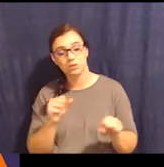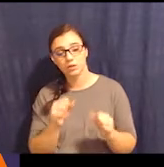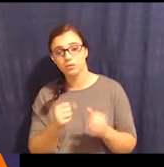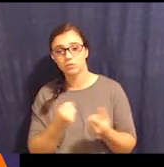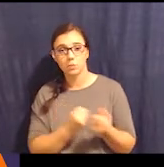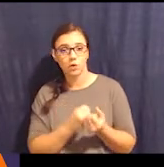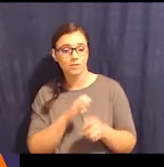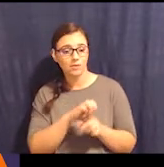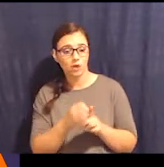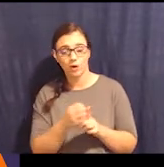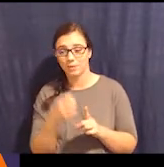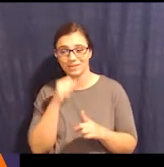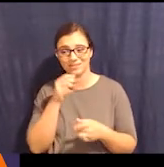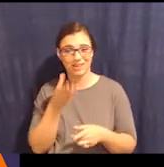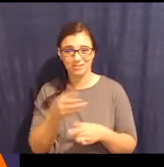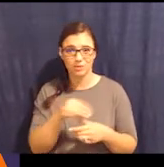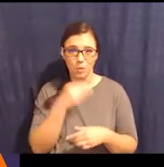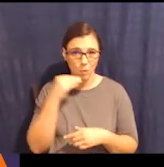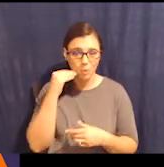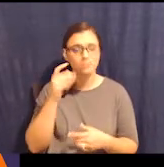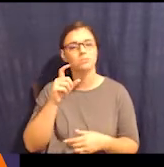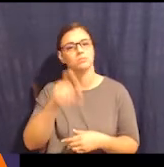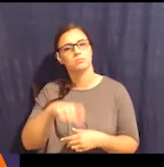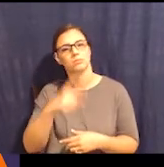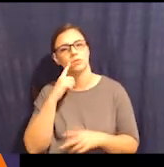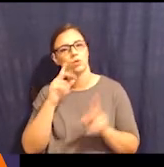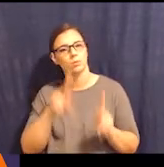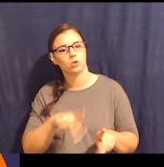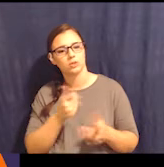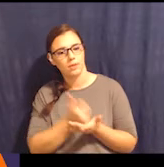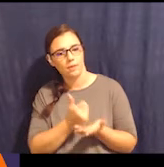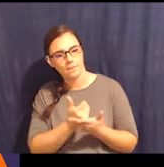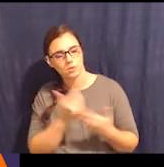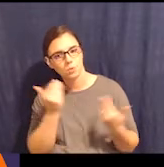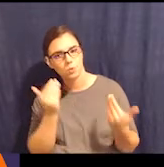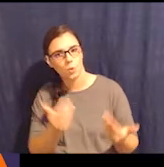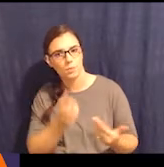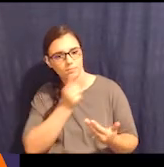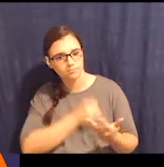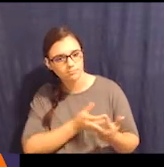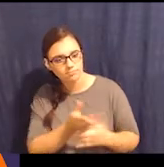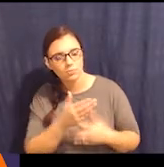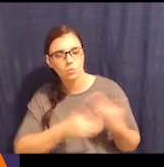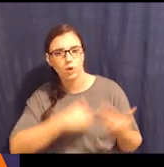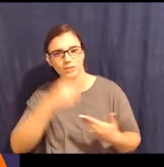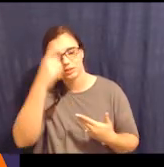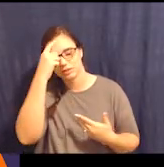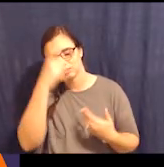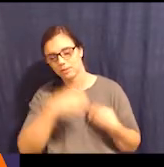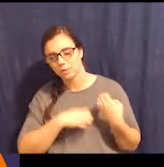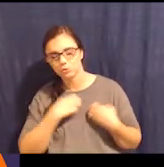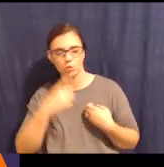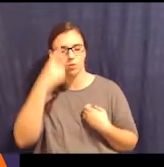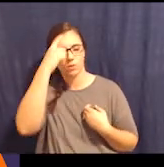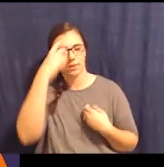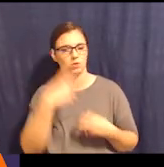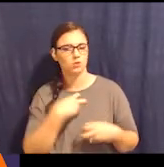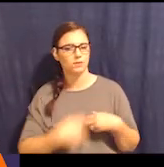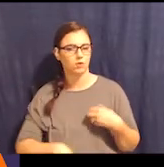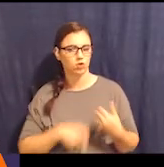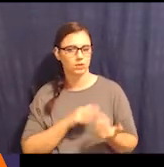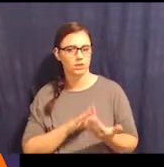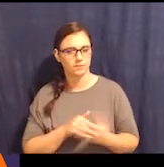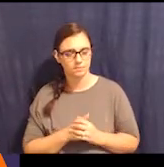cope or process a mental or emotional difficulty. Please note that currently this service is